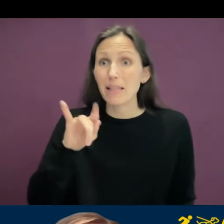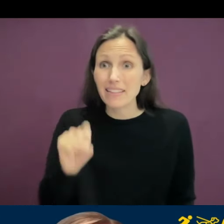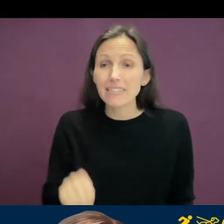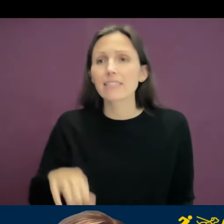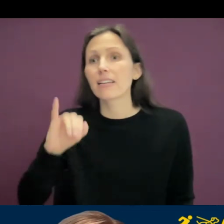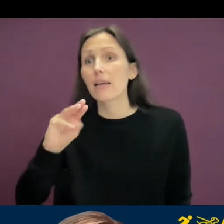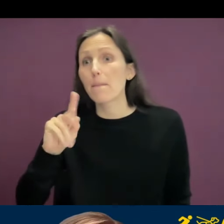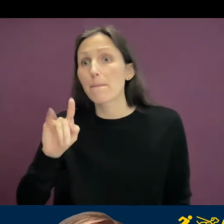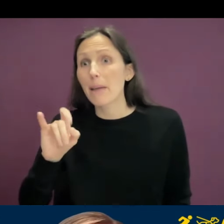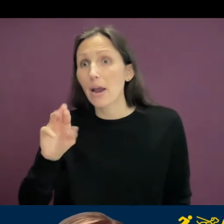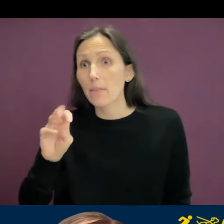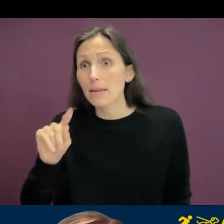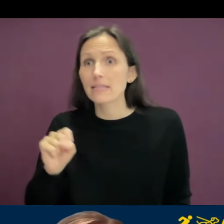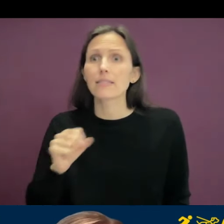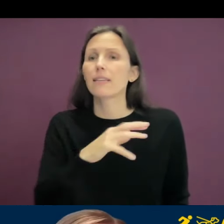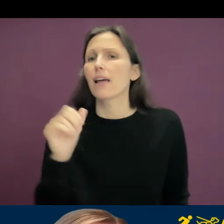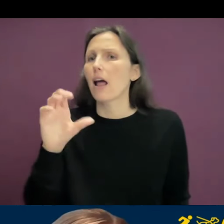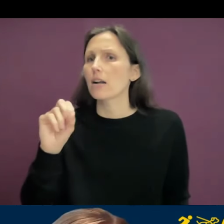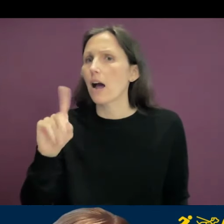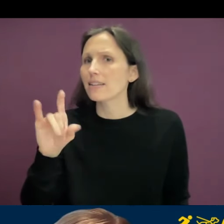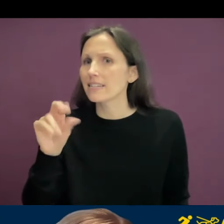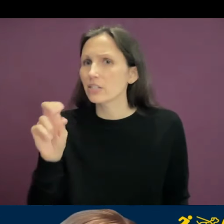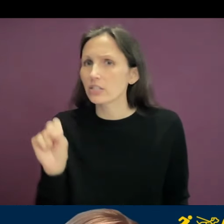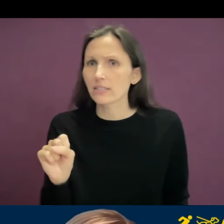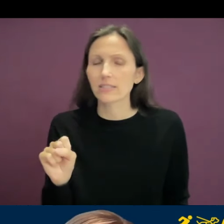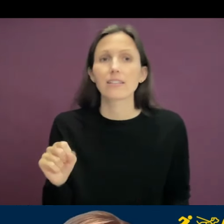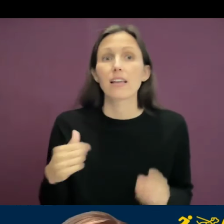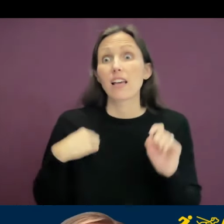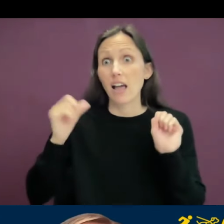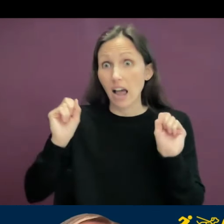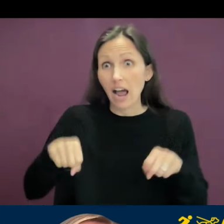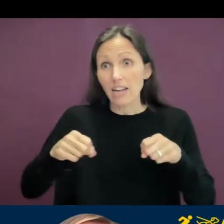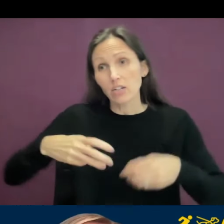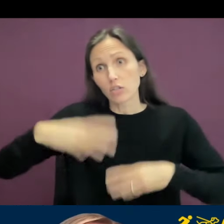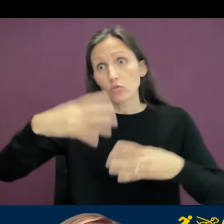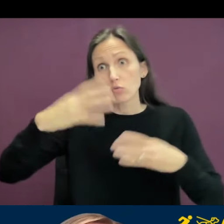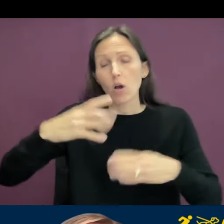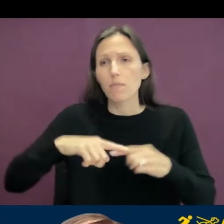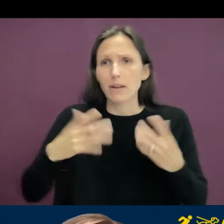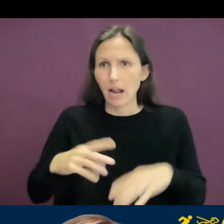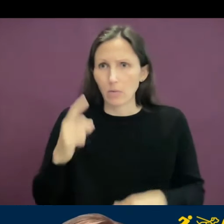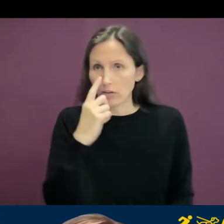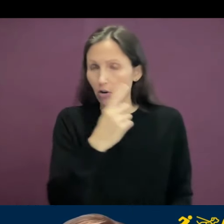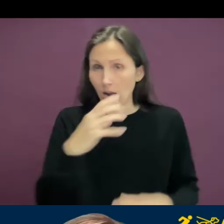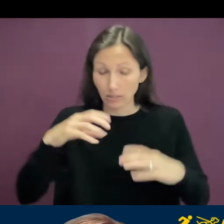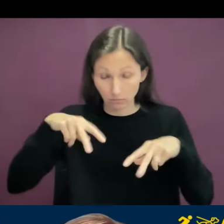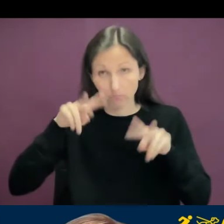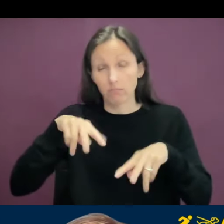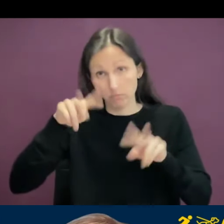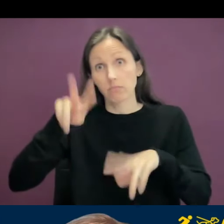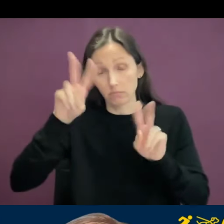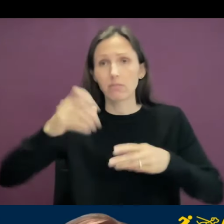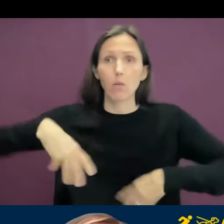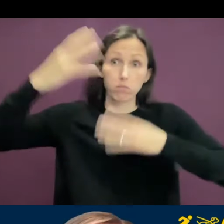can scroll down, but I don't want to cause any symptom exacerbation for viewers, so I'll allow you to do that at home. I will just shortly